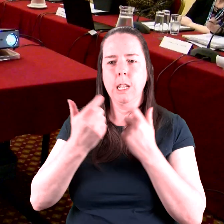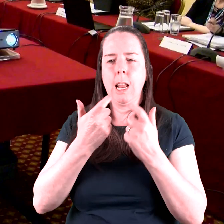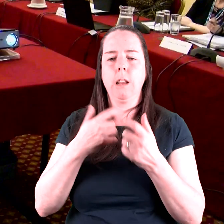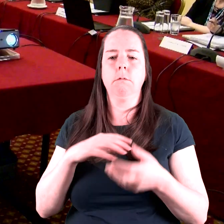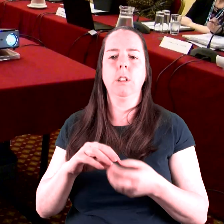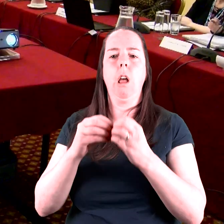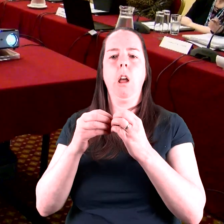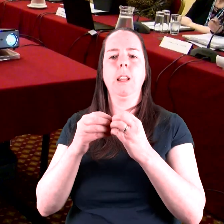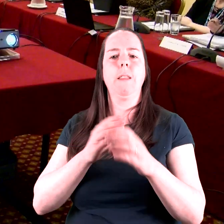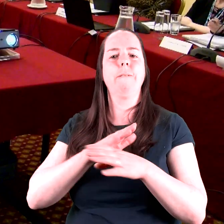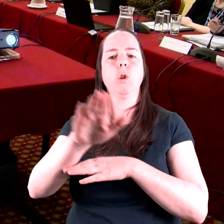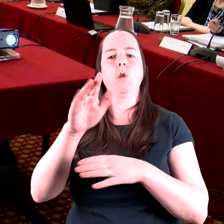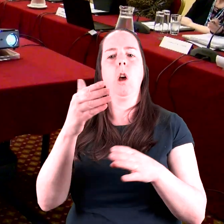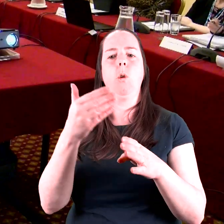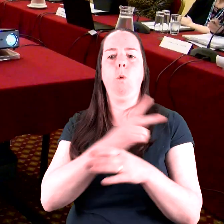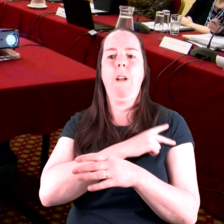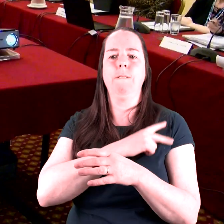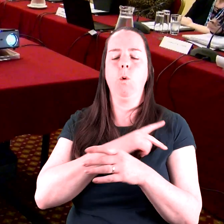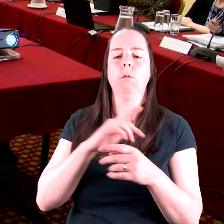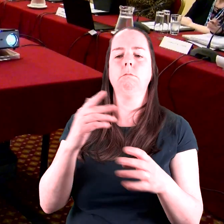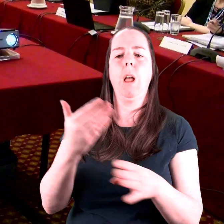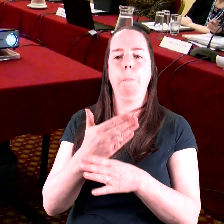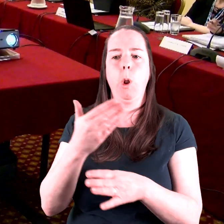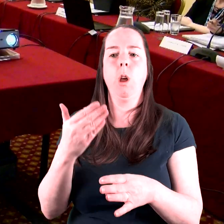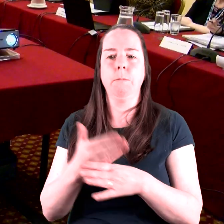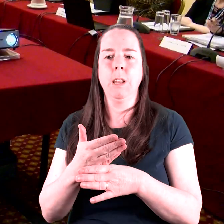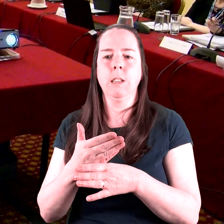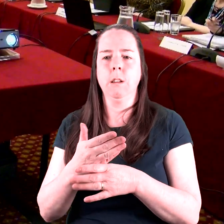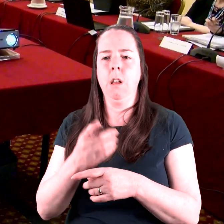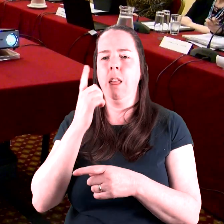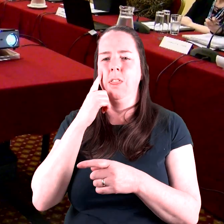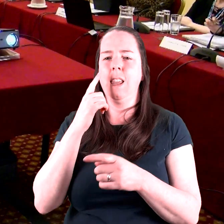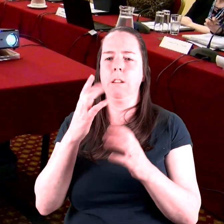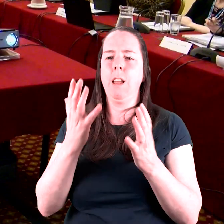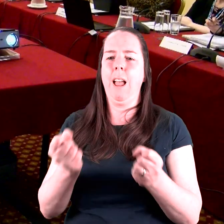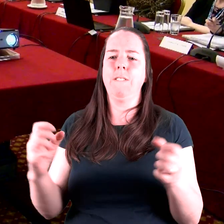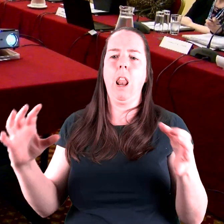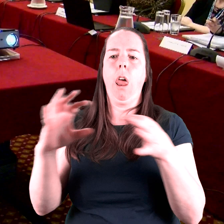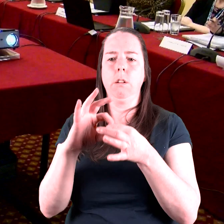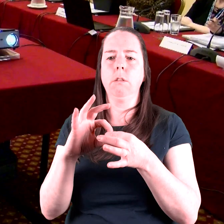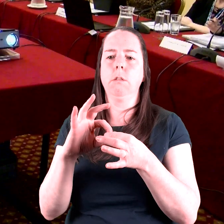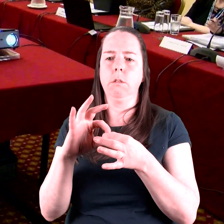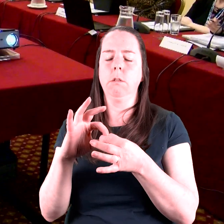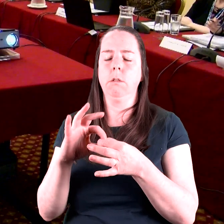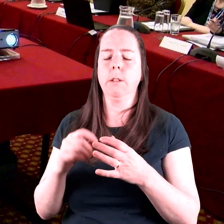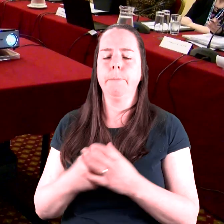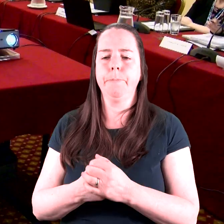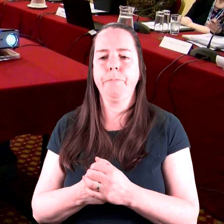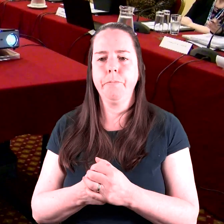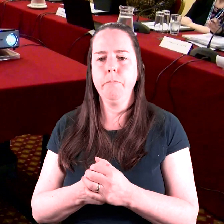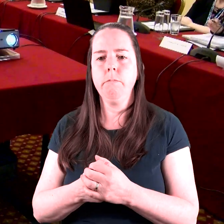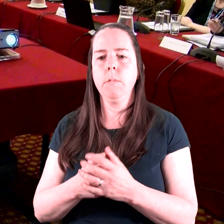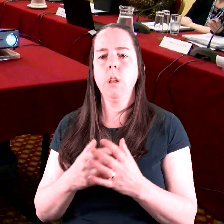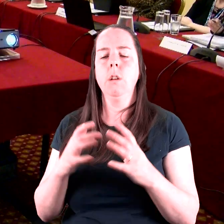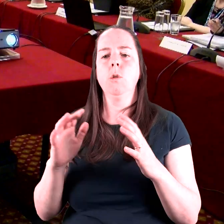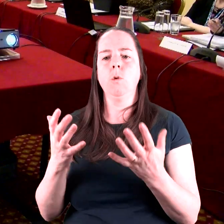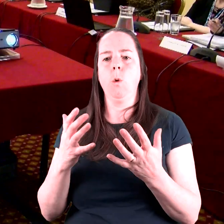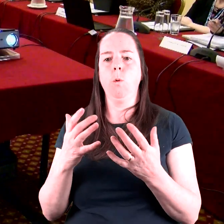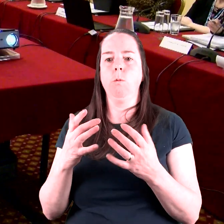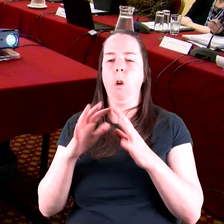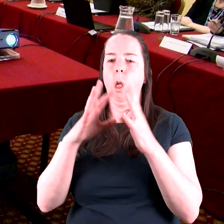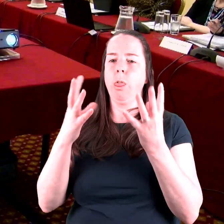So like Gillian, I was looking at designing the future workforce and the employment, and I think there's a link across those with the point I want to